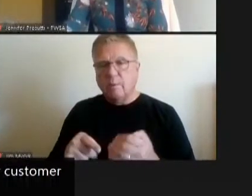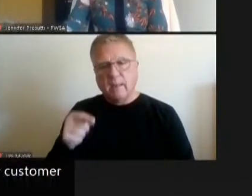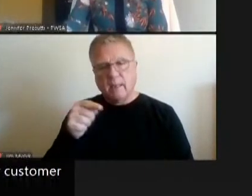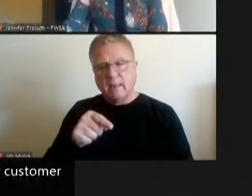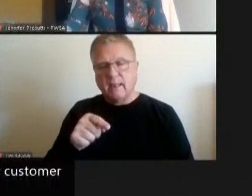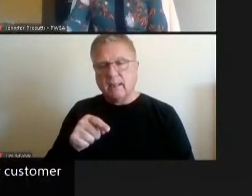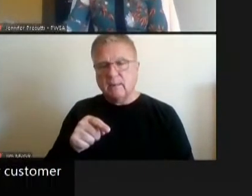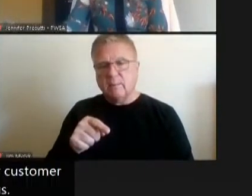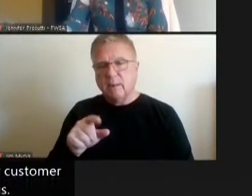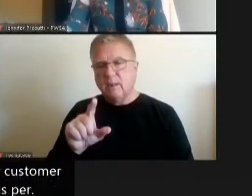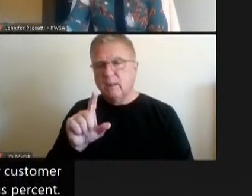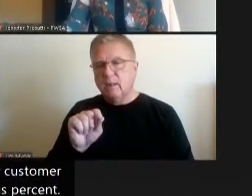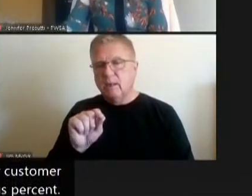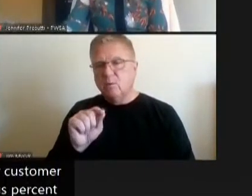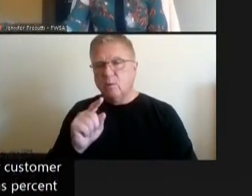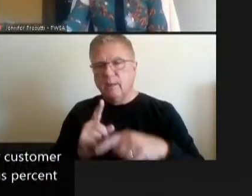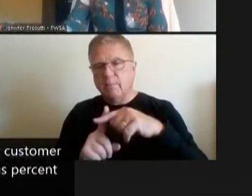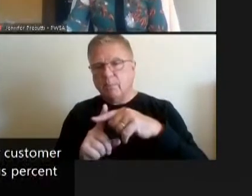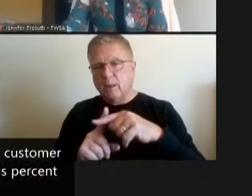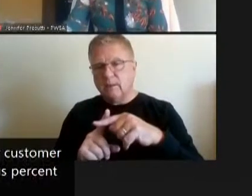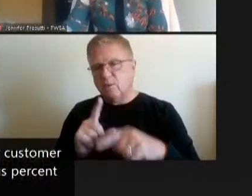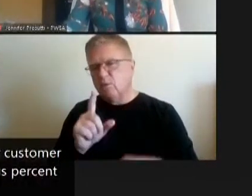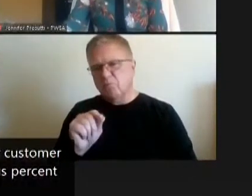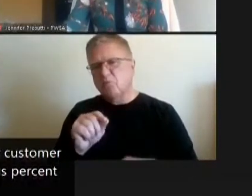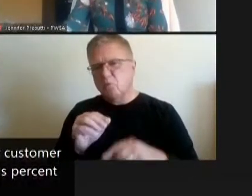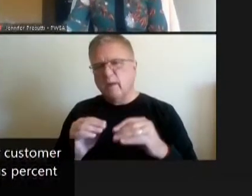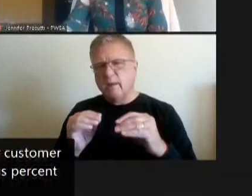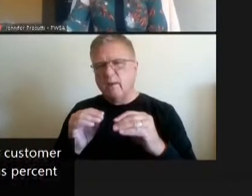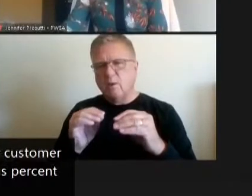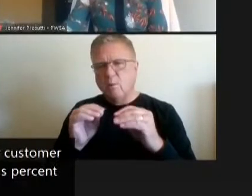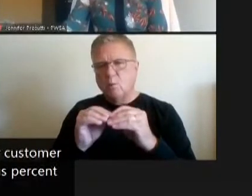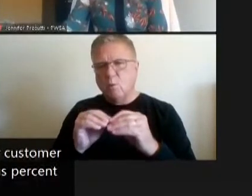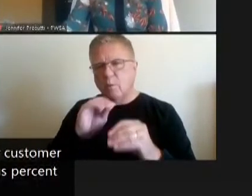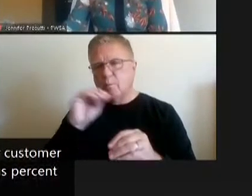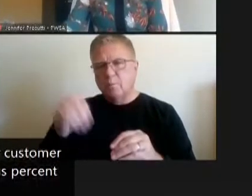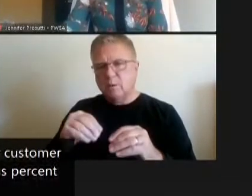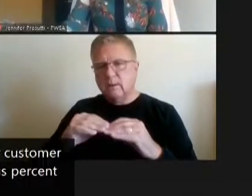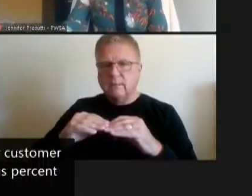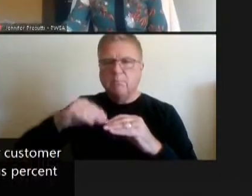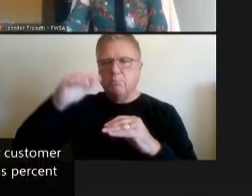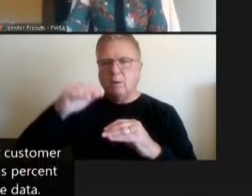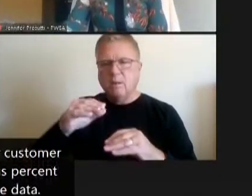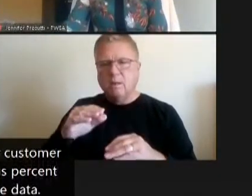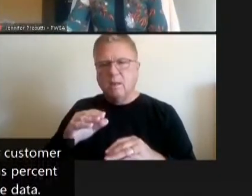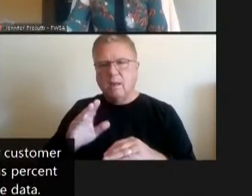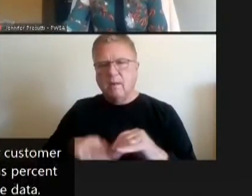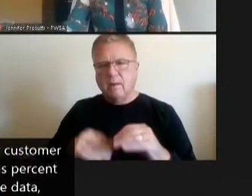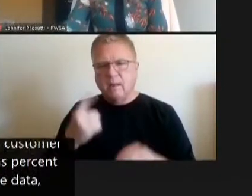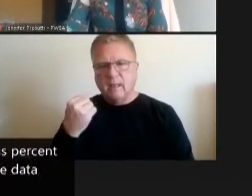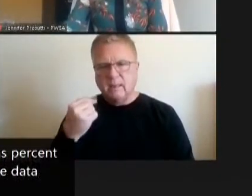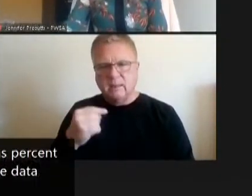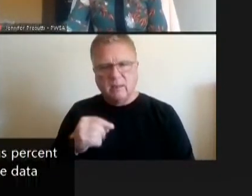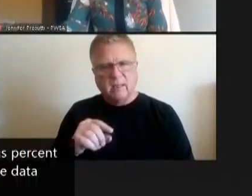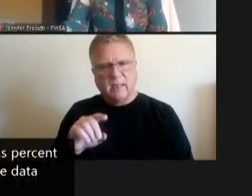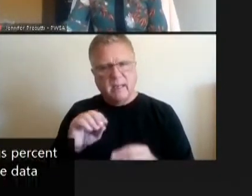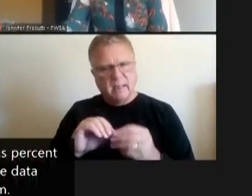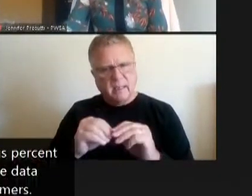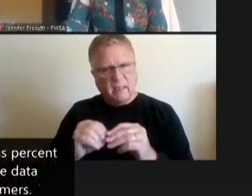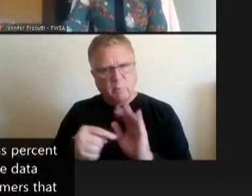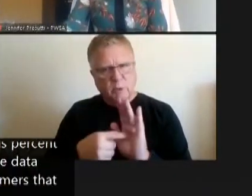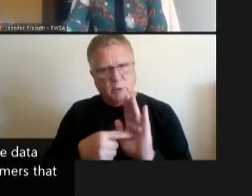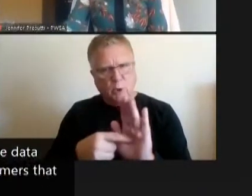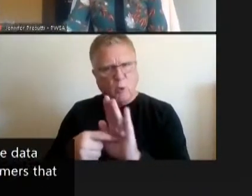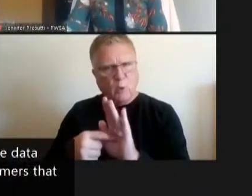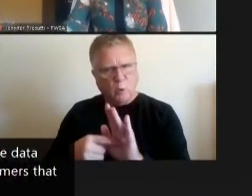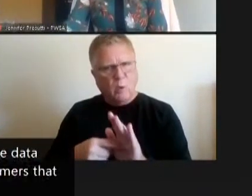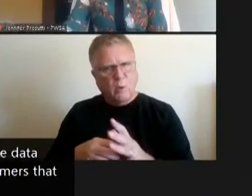a 20%+ bump from last year. But we still believe, and the data demonstrates, that there are more customers that are